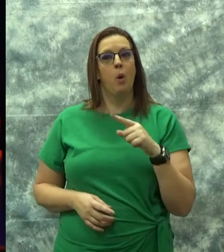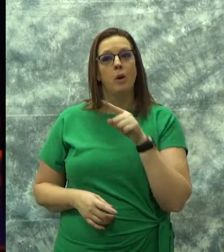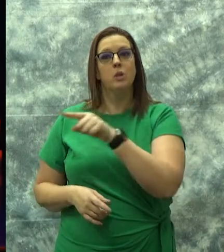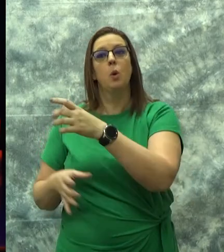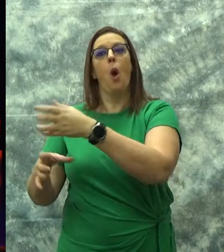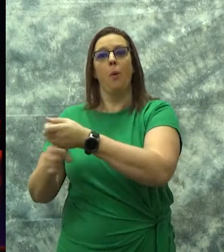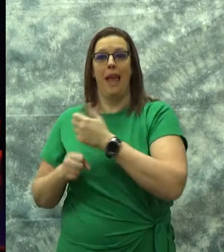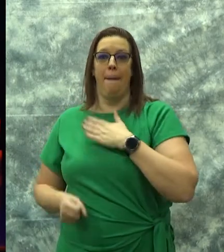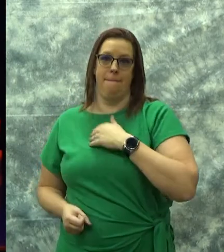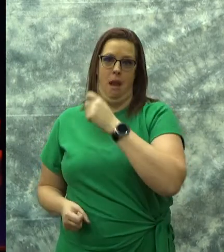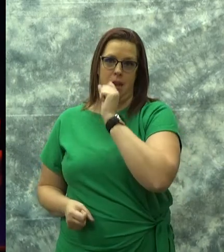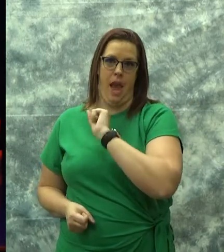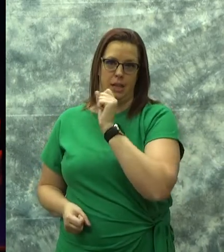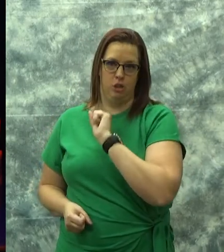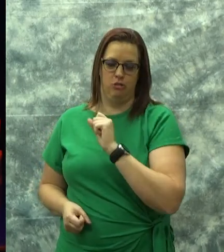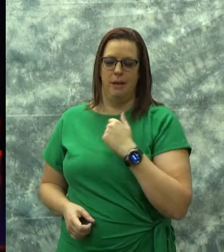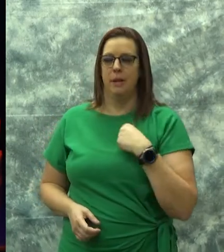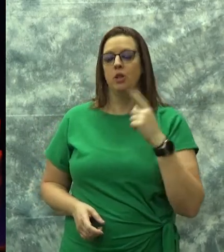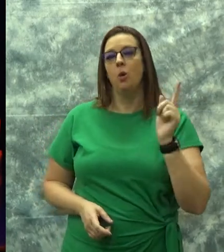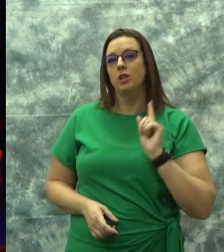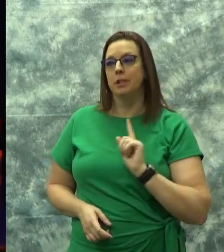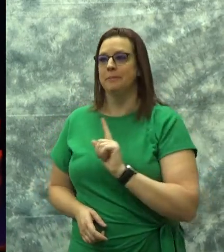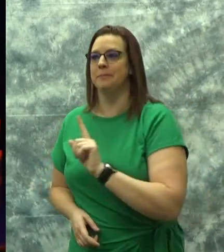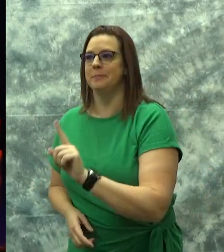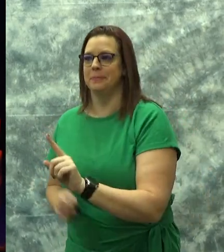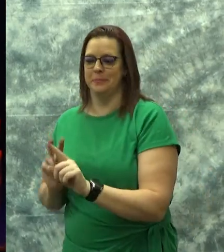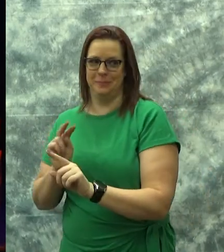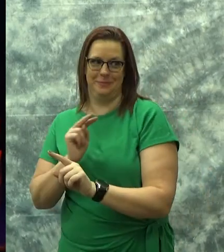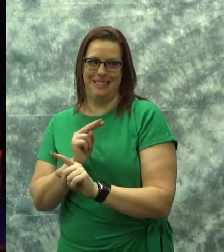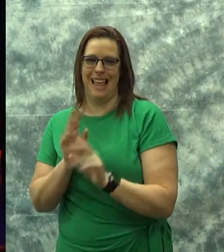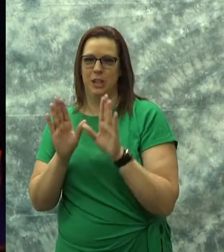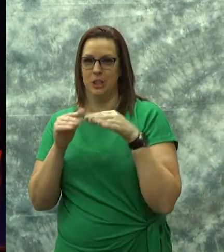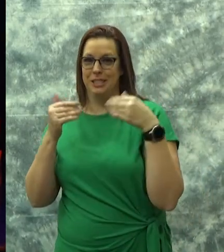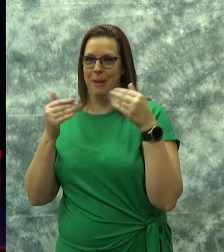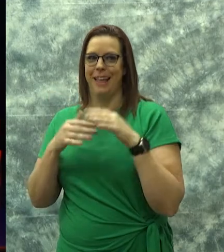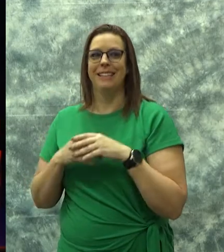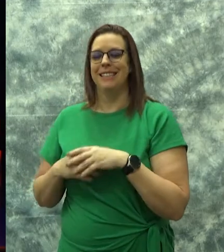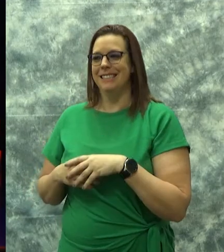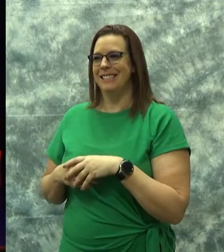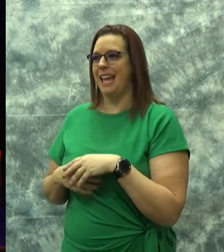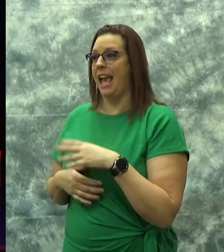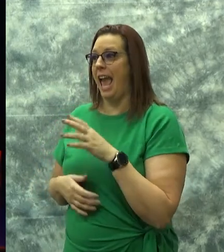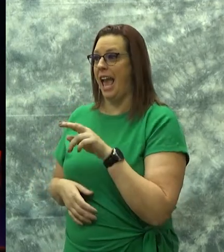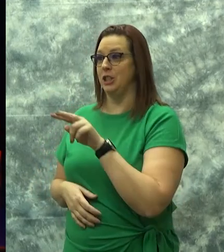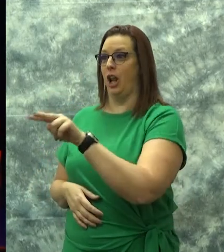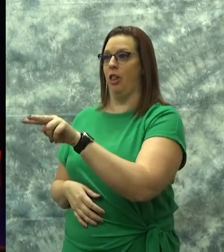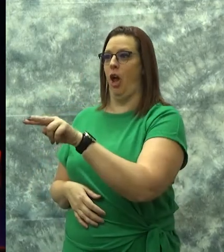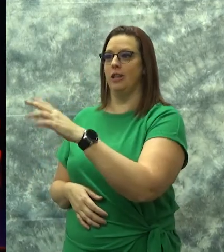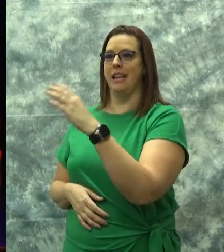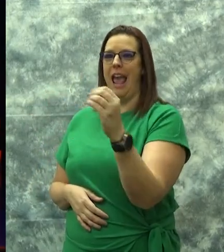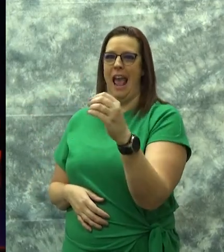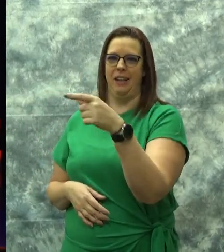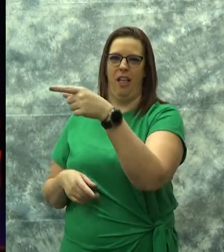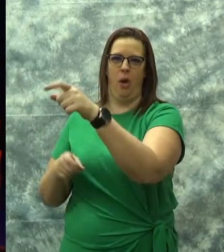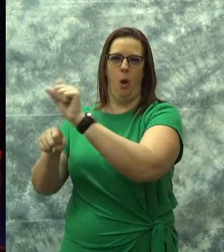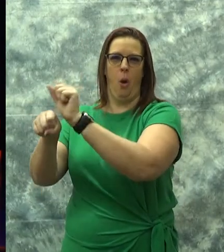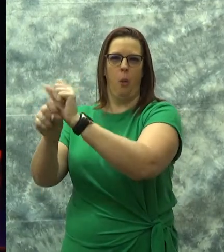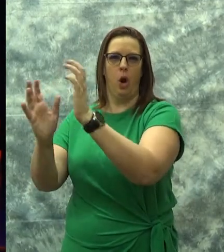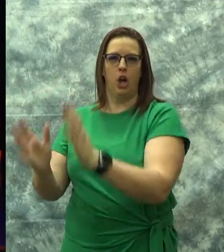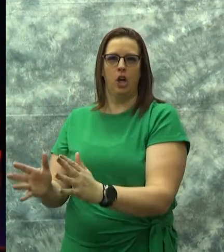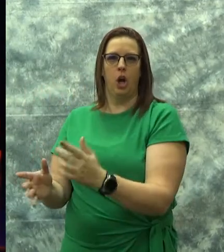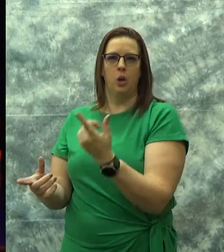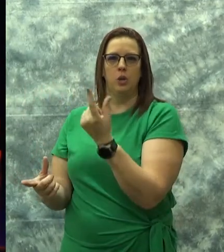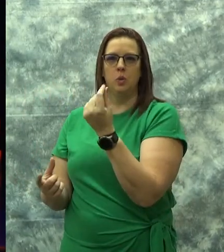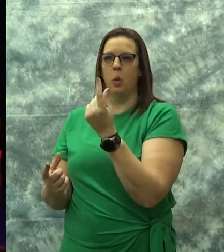I'm gonna go back and get it. So she went back into the ice cream shop and she smiled at Paul Newman, and she looked, and the clerk was